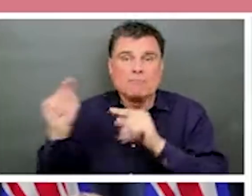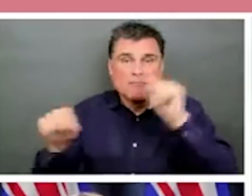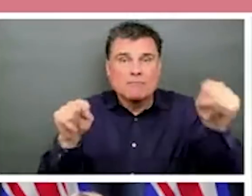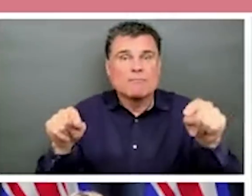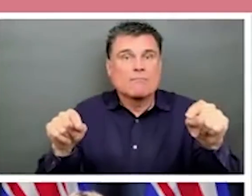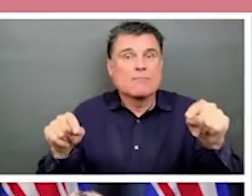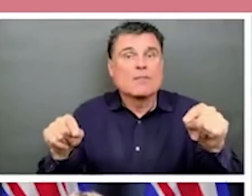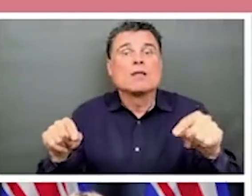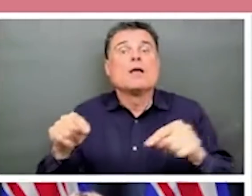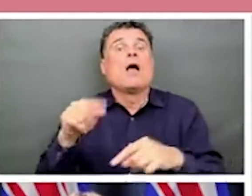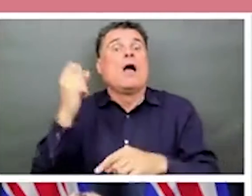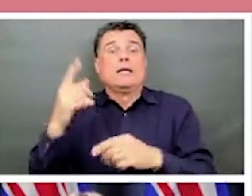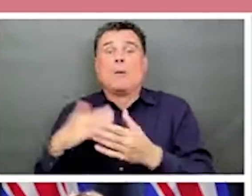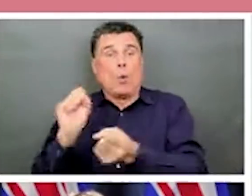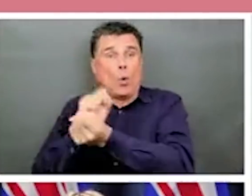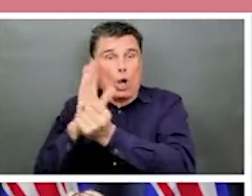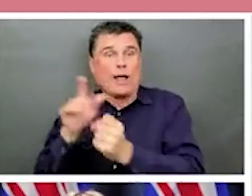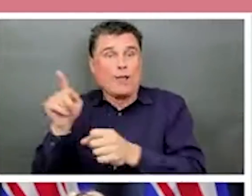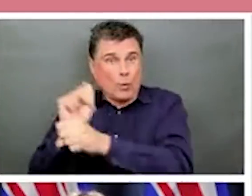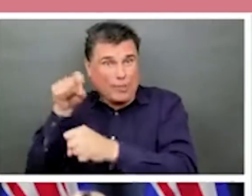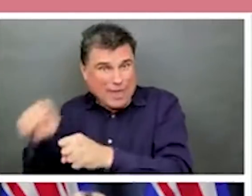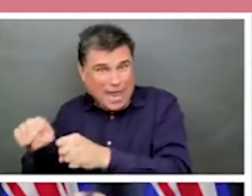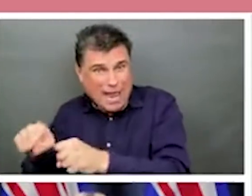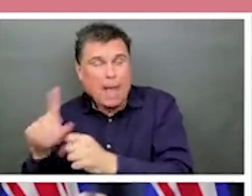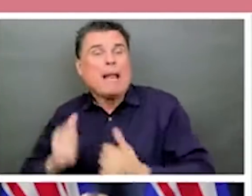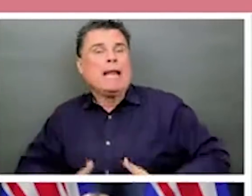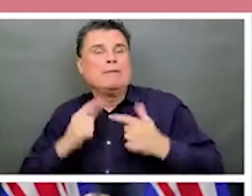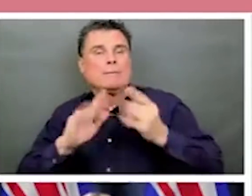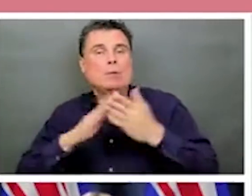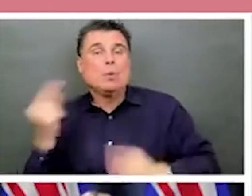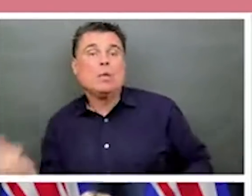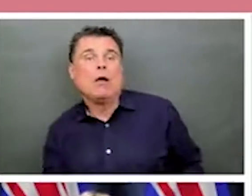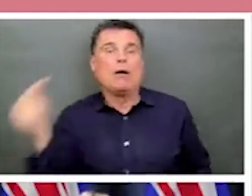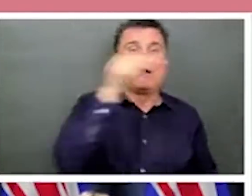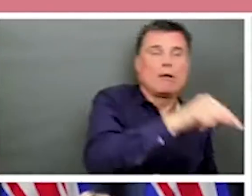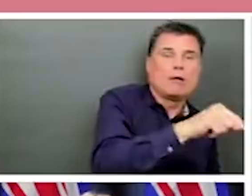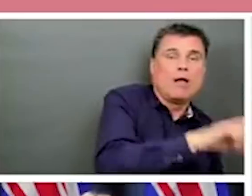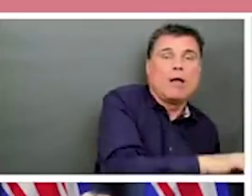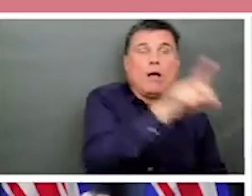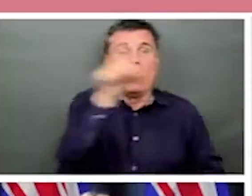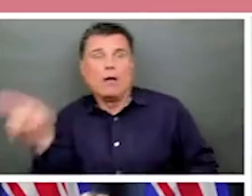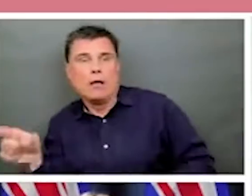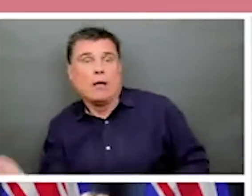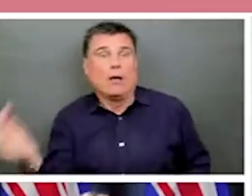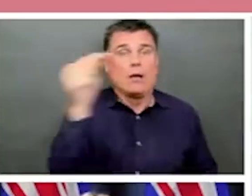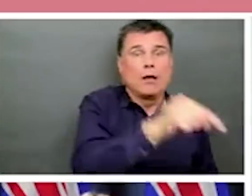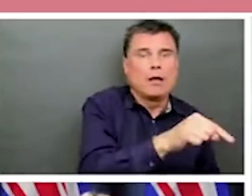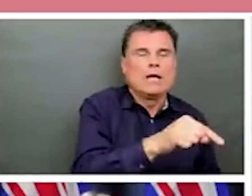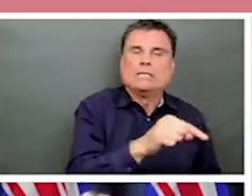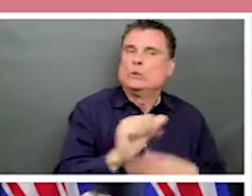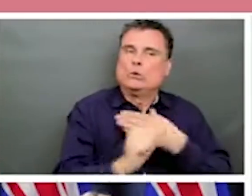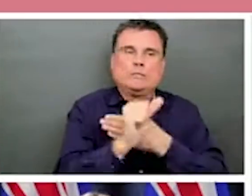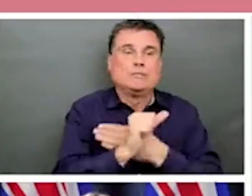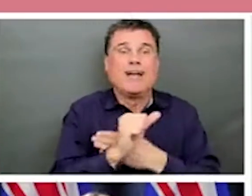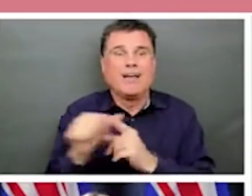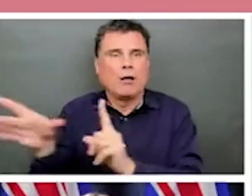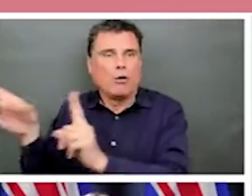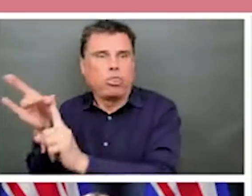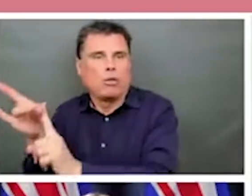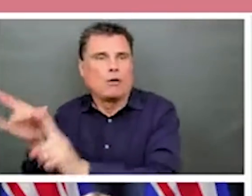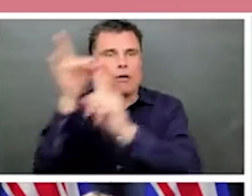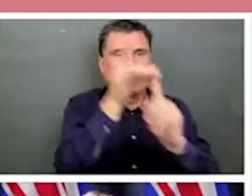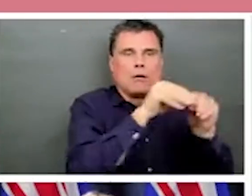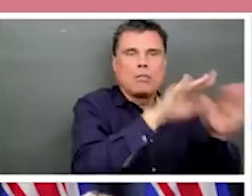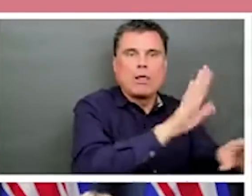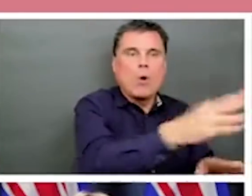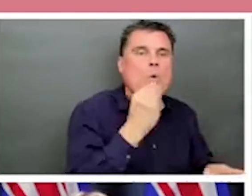and from other parts of Canada, and they bring the risk with them to these congregate living settings in these accommodations